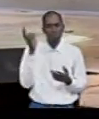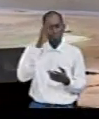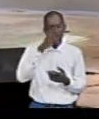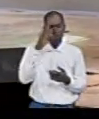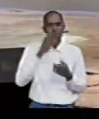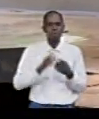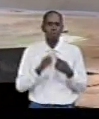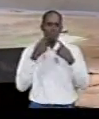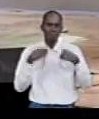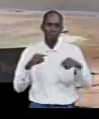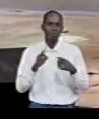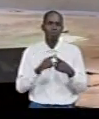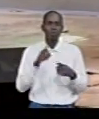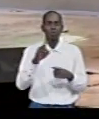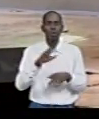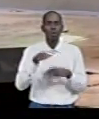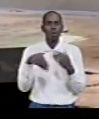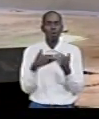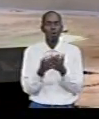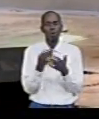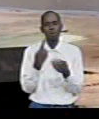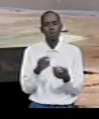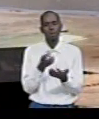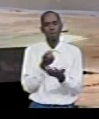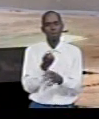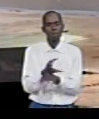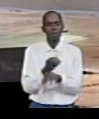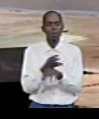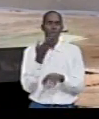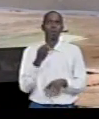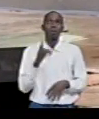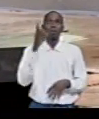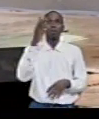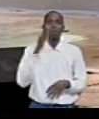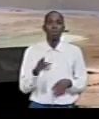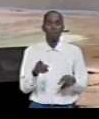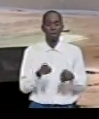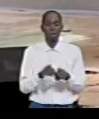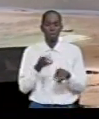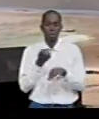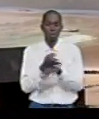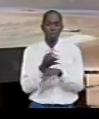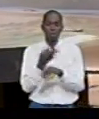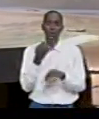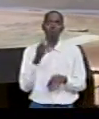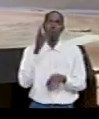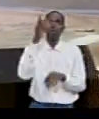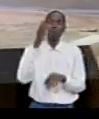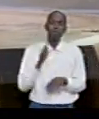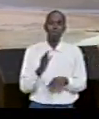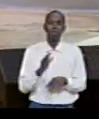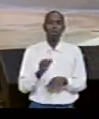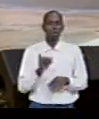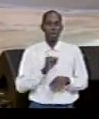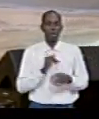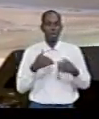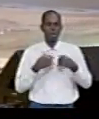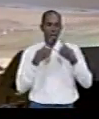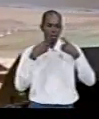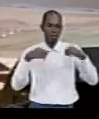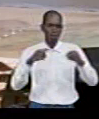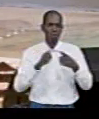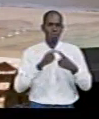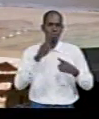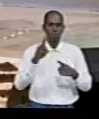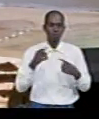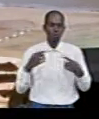you all the counsel of God. As the counsel of God has been declared unto you boldly